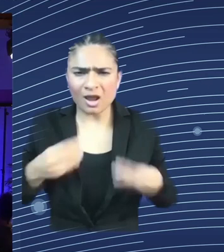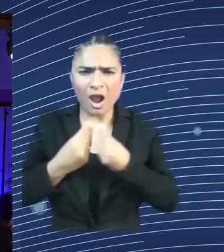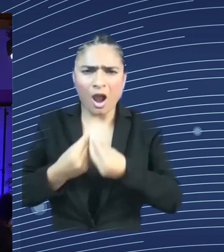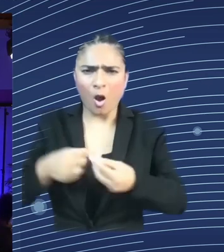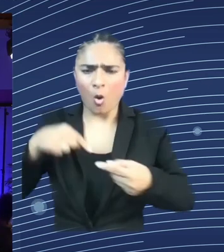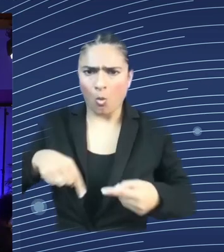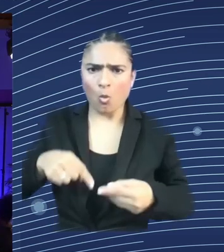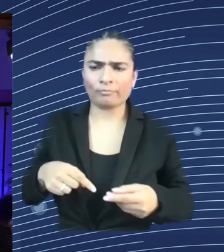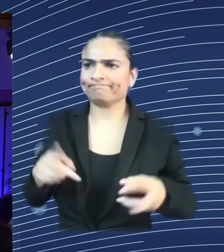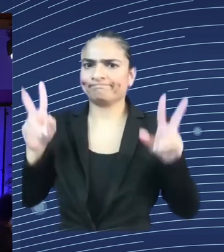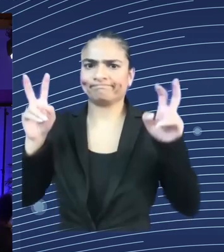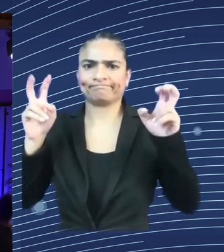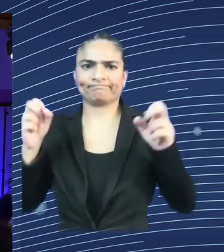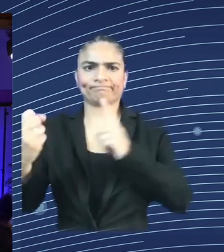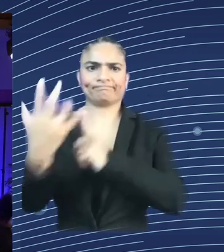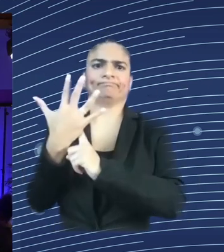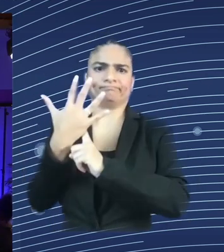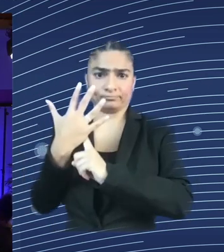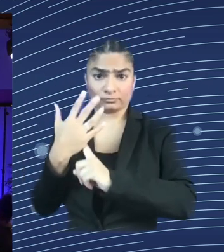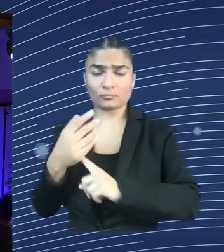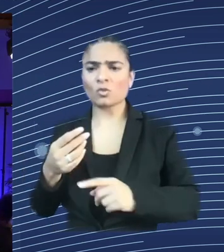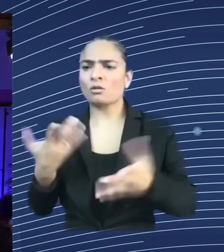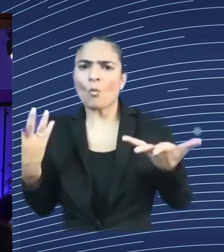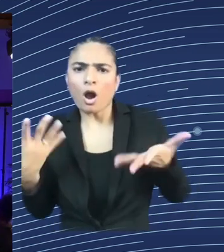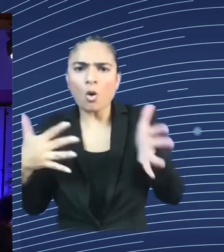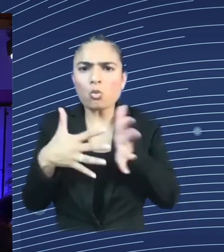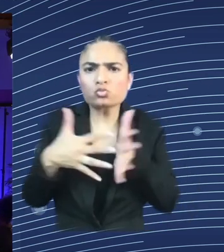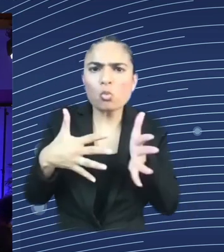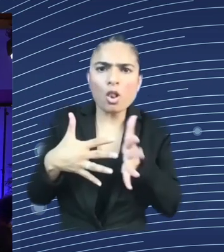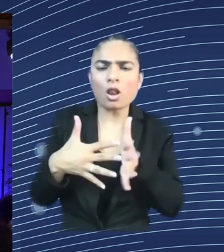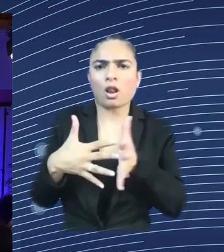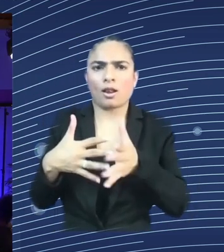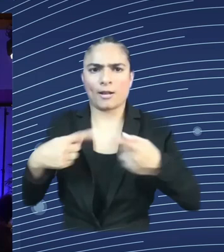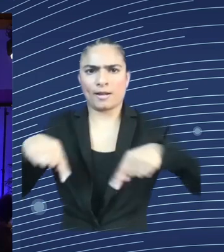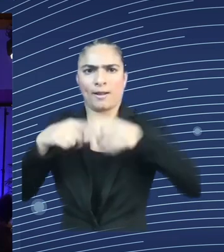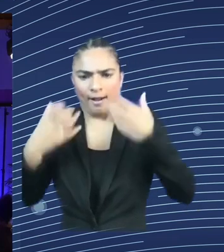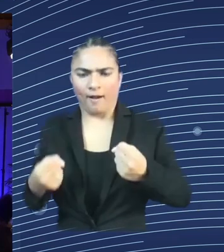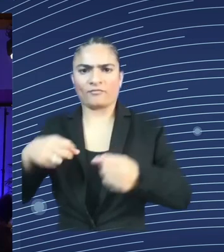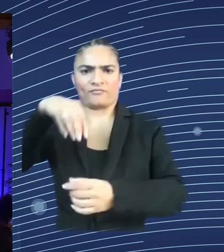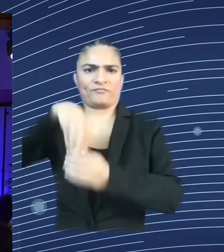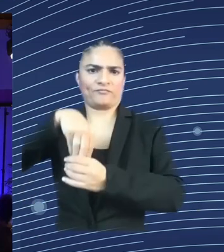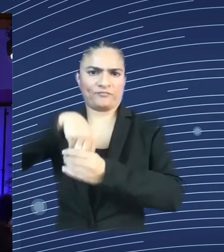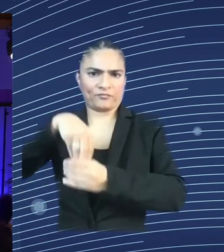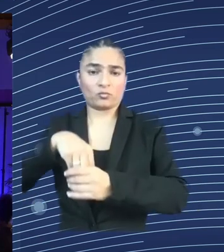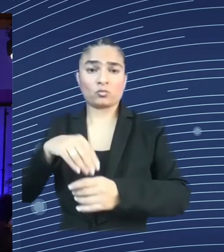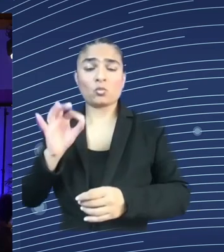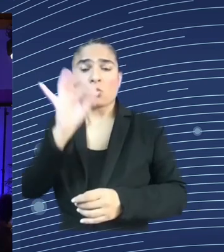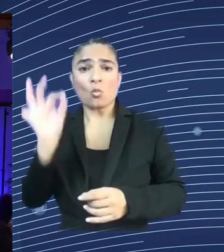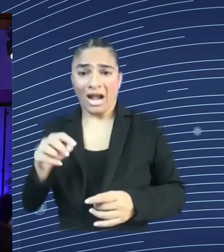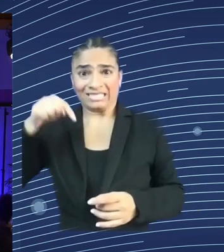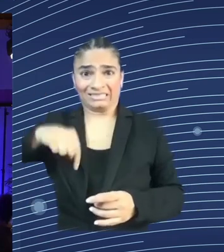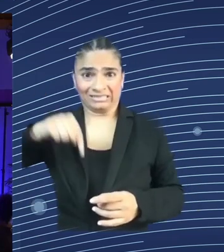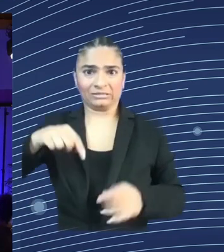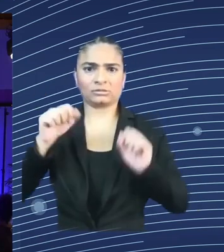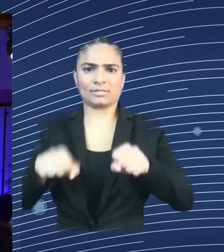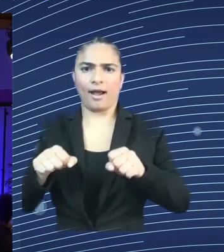abuse and maybe from the inside as well. Thank you. Mareike, have you any knowledge of this or response to it? Do you mean